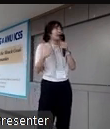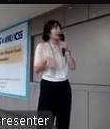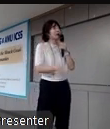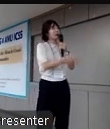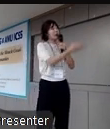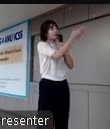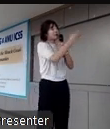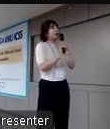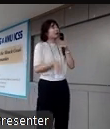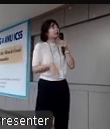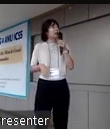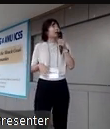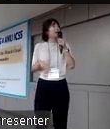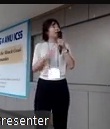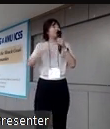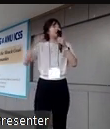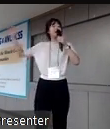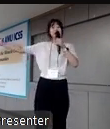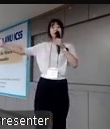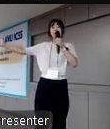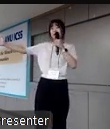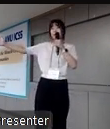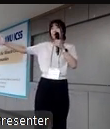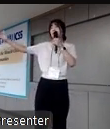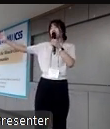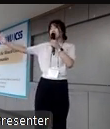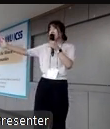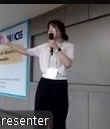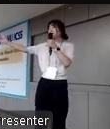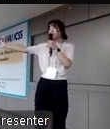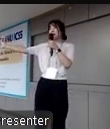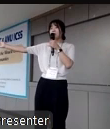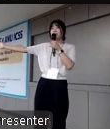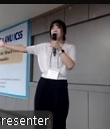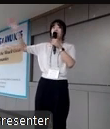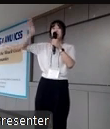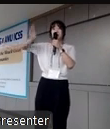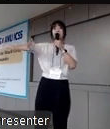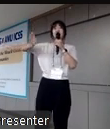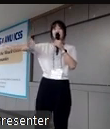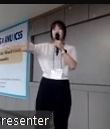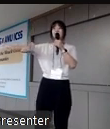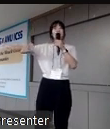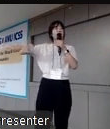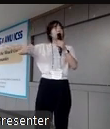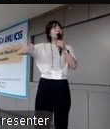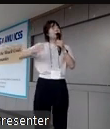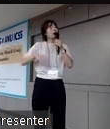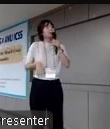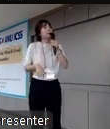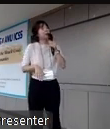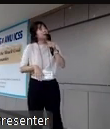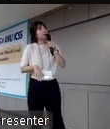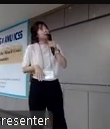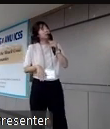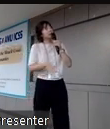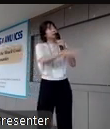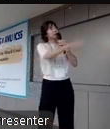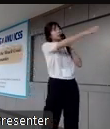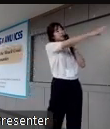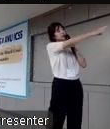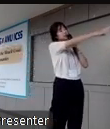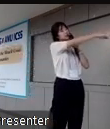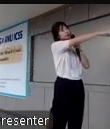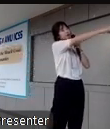that. Or I could say the fish was this big, you could say that's not true, the fish was actually much smaller. But it seems like in